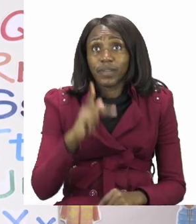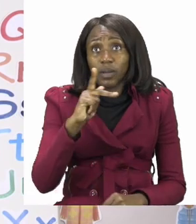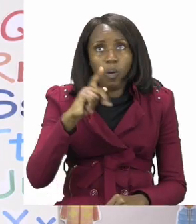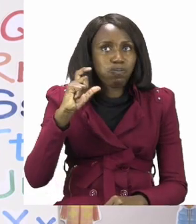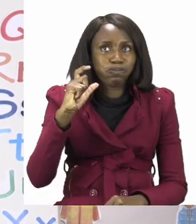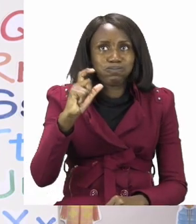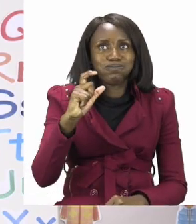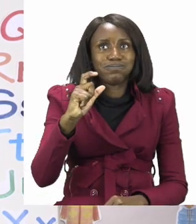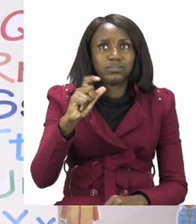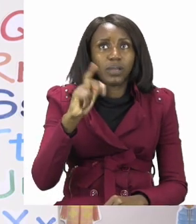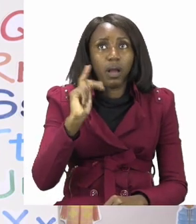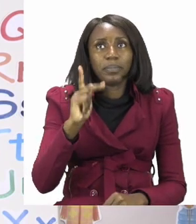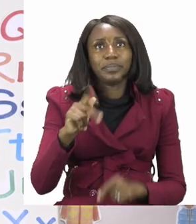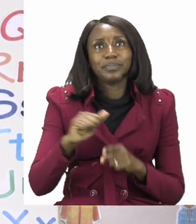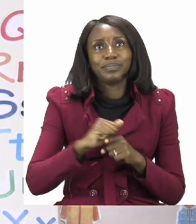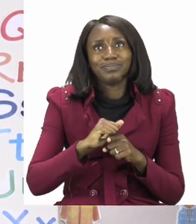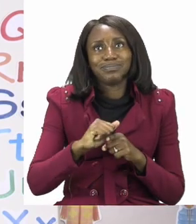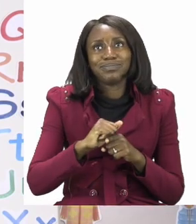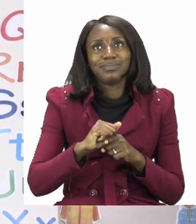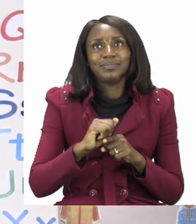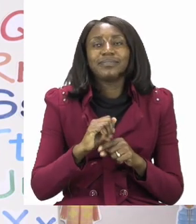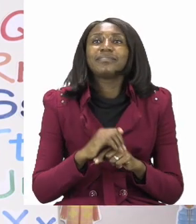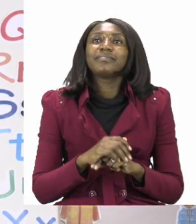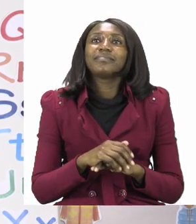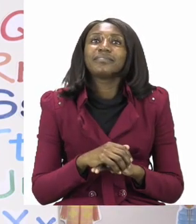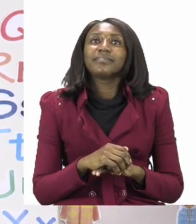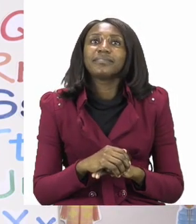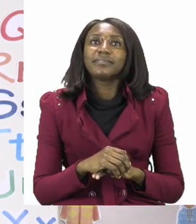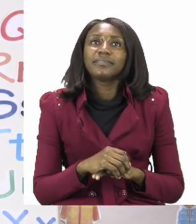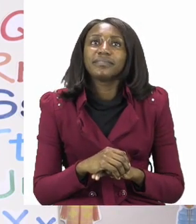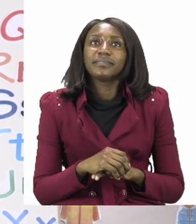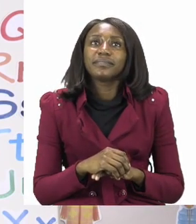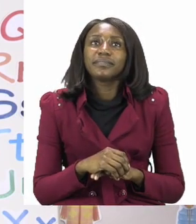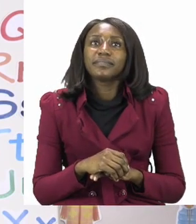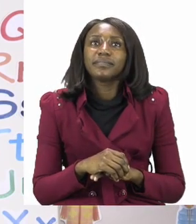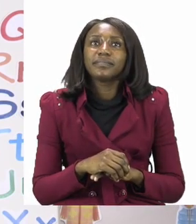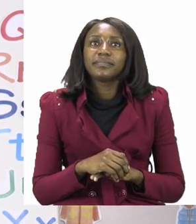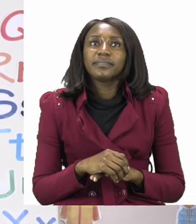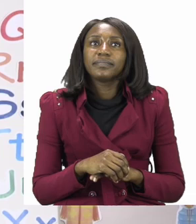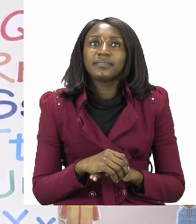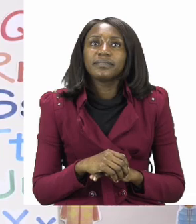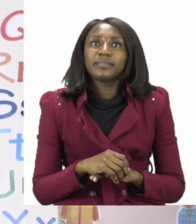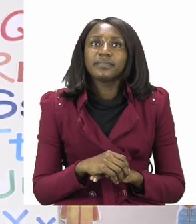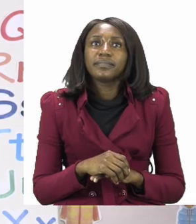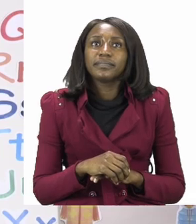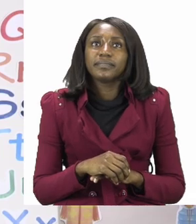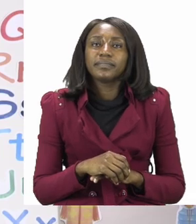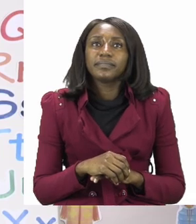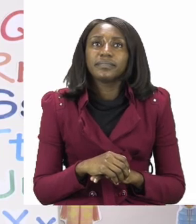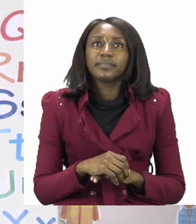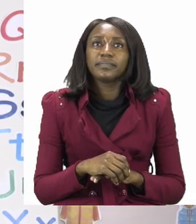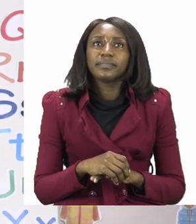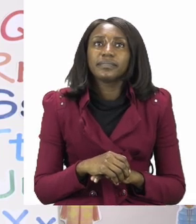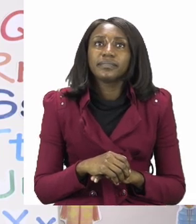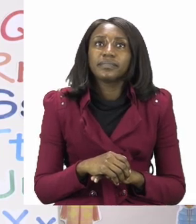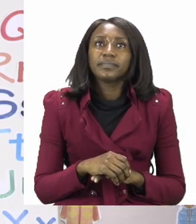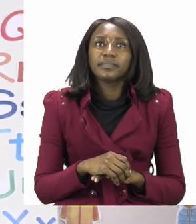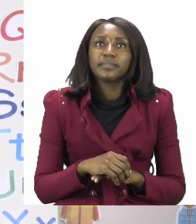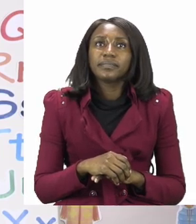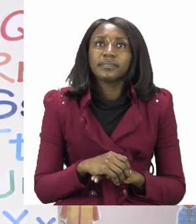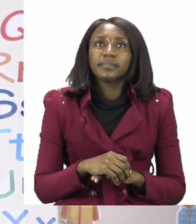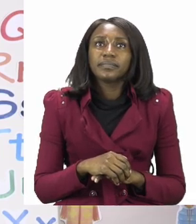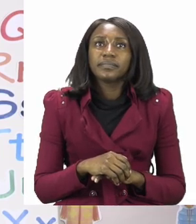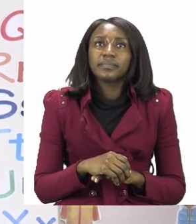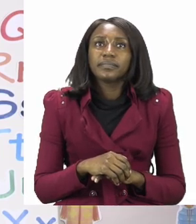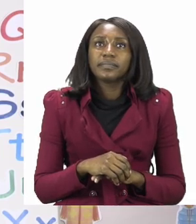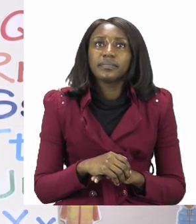K. Now let's try another one. We go down from the top line,